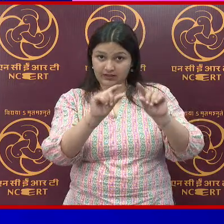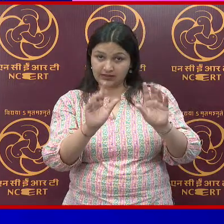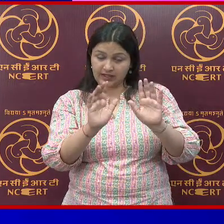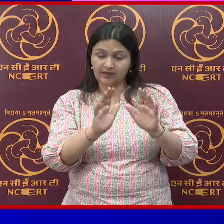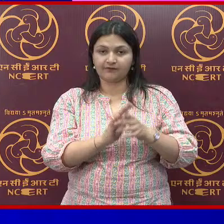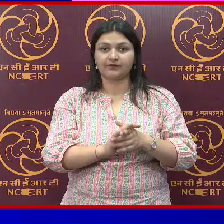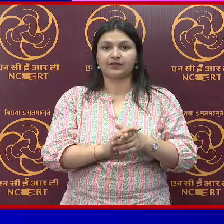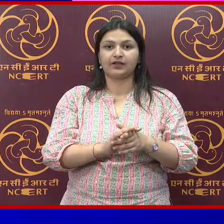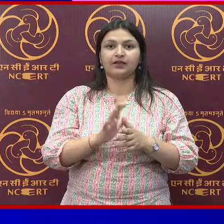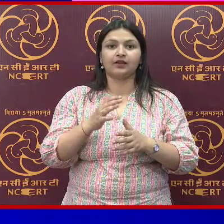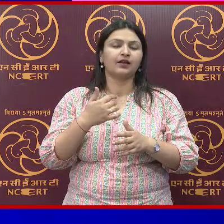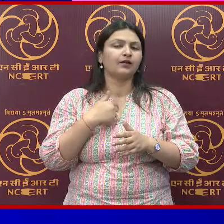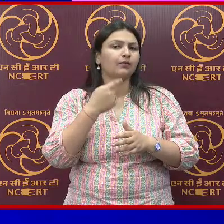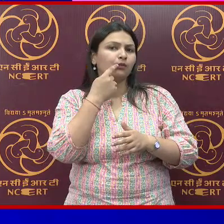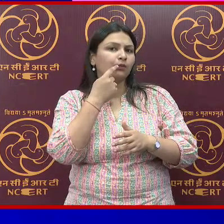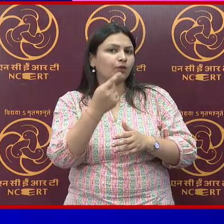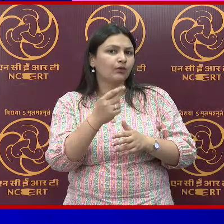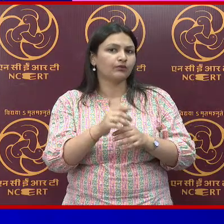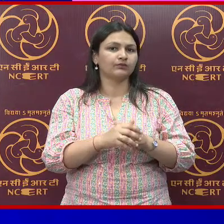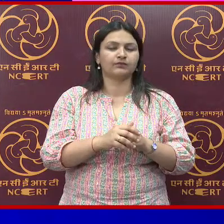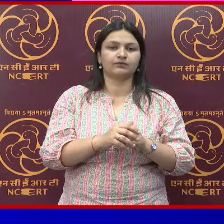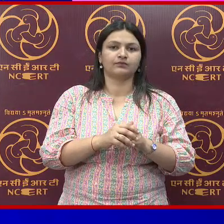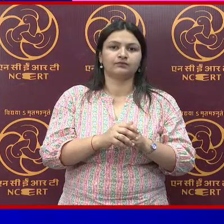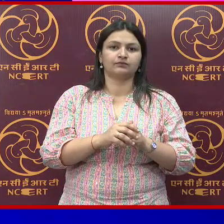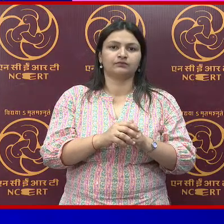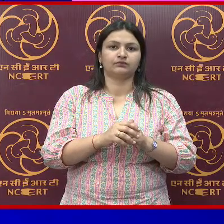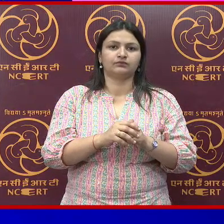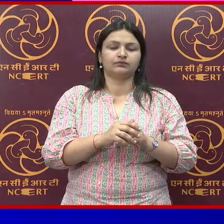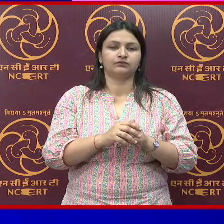when we talk about Yes.